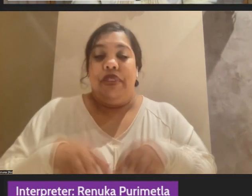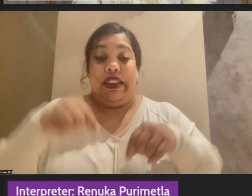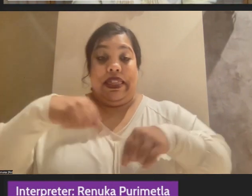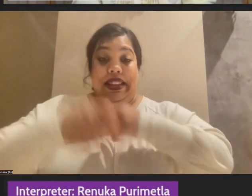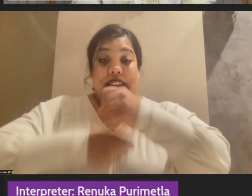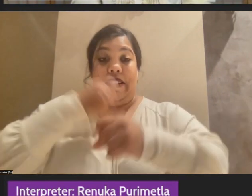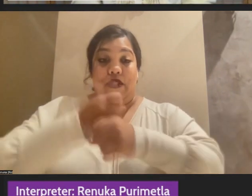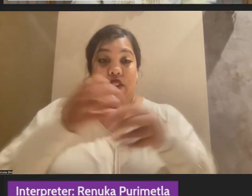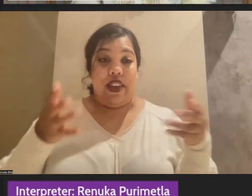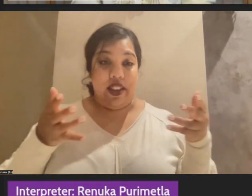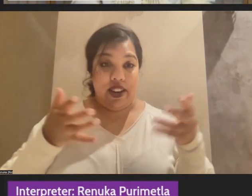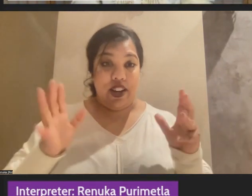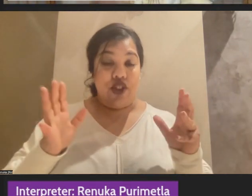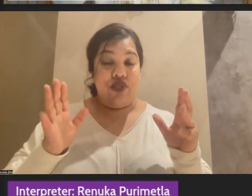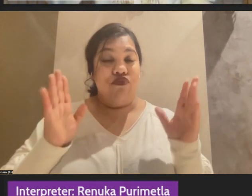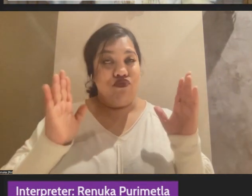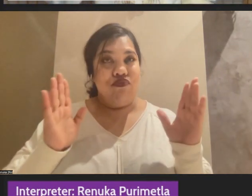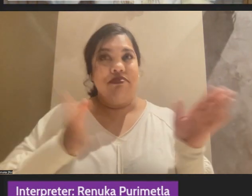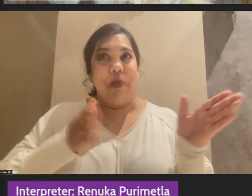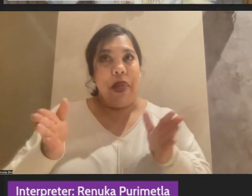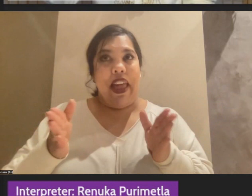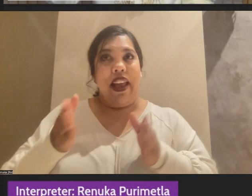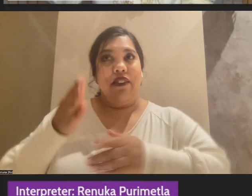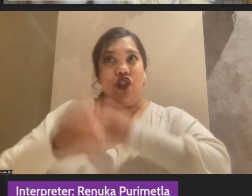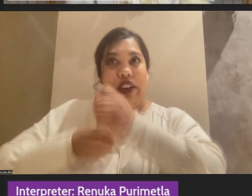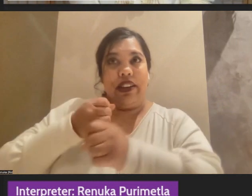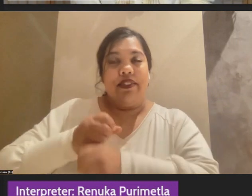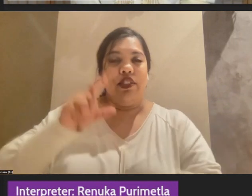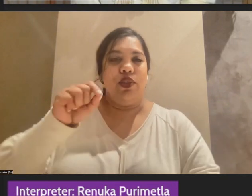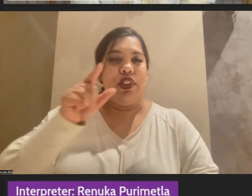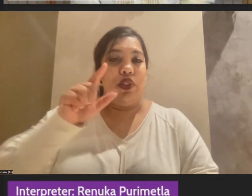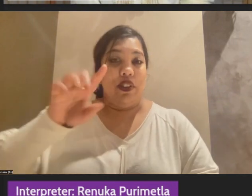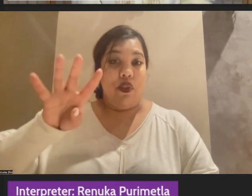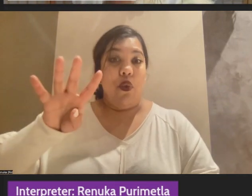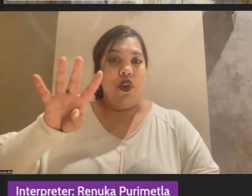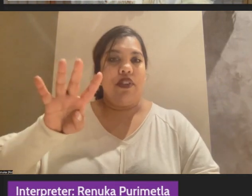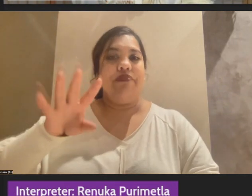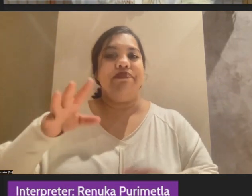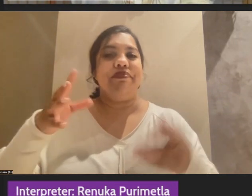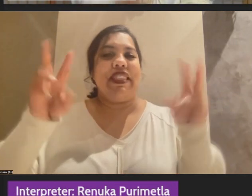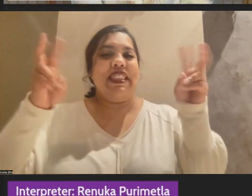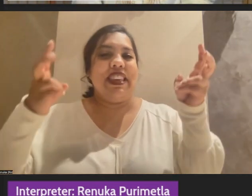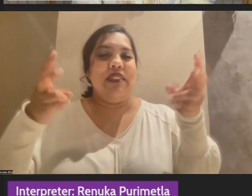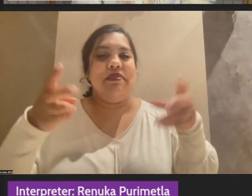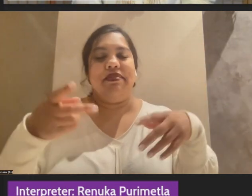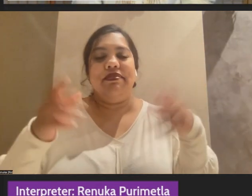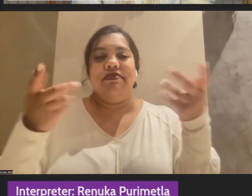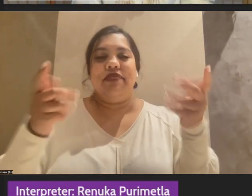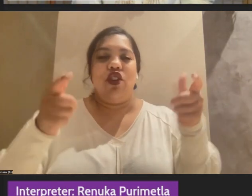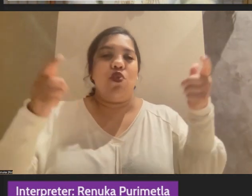in preparation of 2024, which is the theme, A Grand Rising, how do we